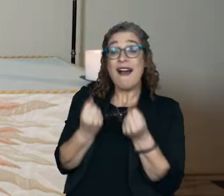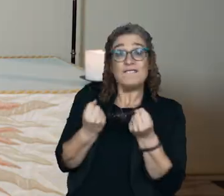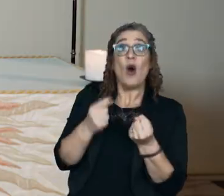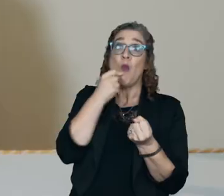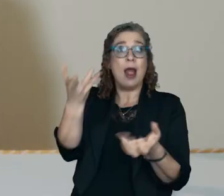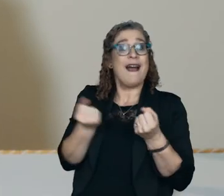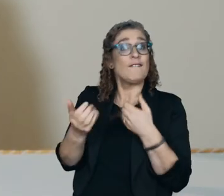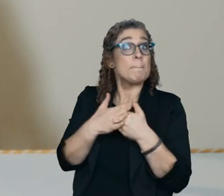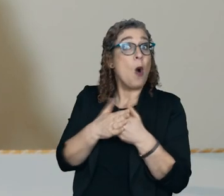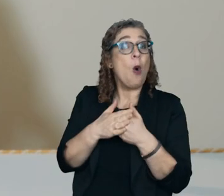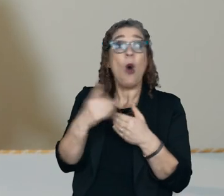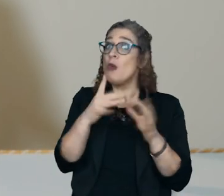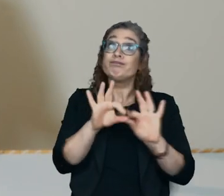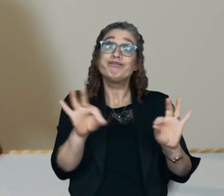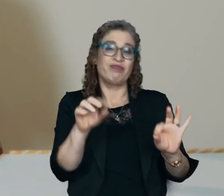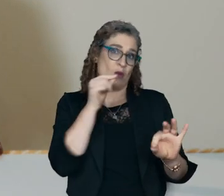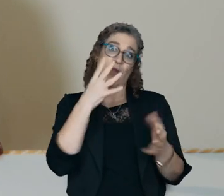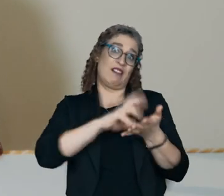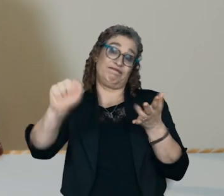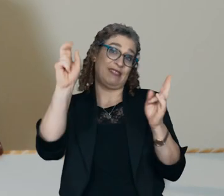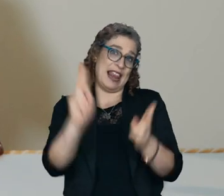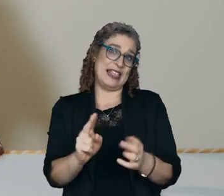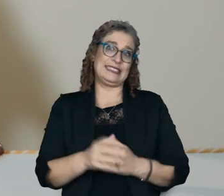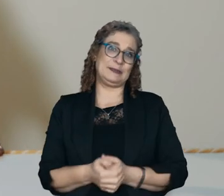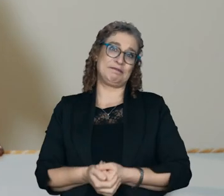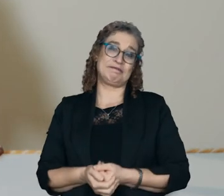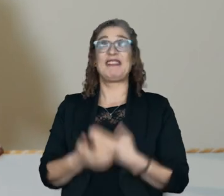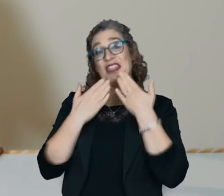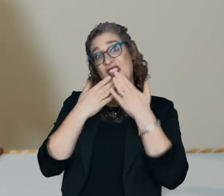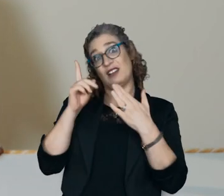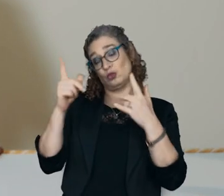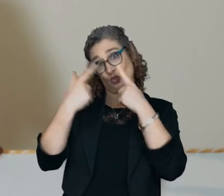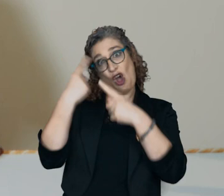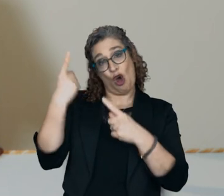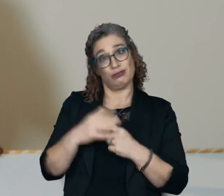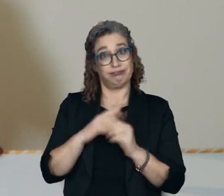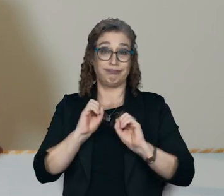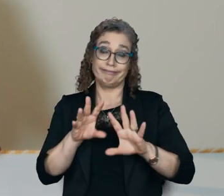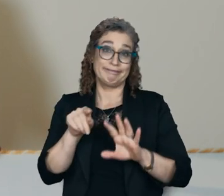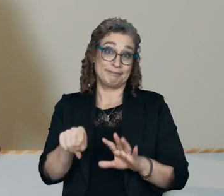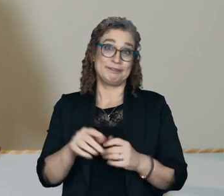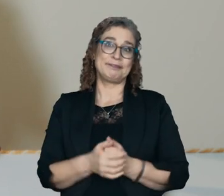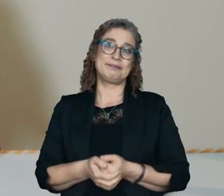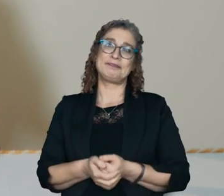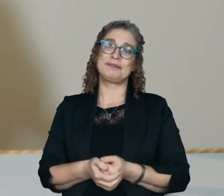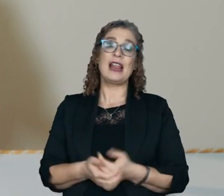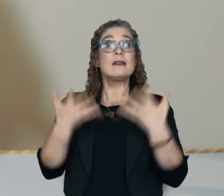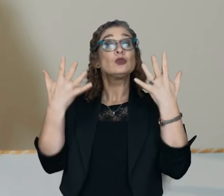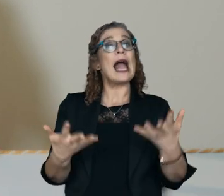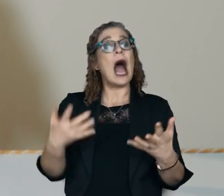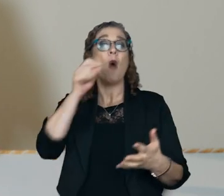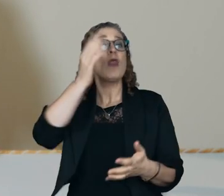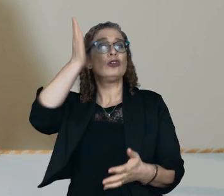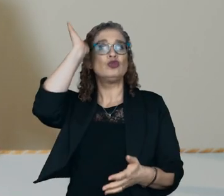to God. Our sermon today comes from Sheran Harper, the president of the Mothers Union,